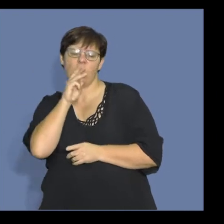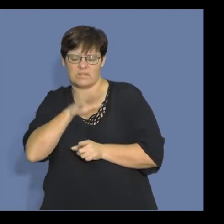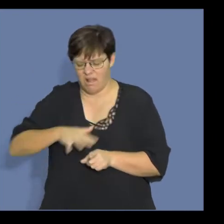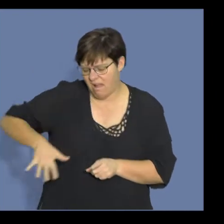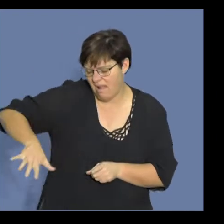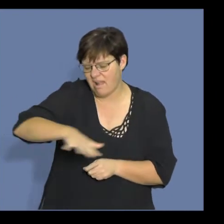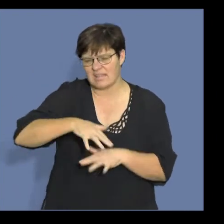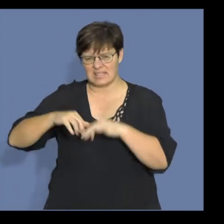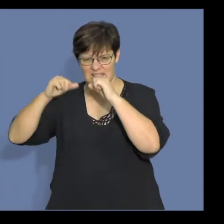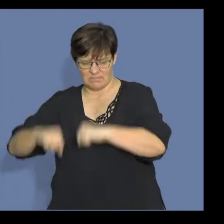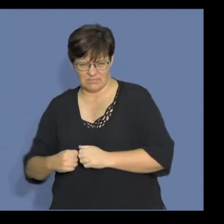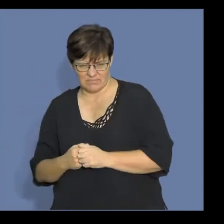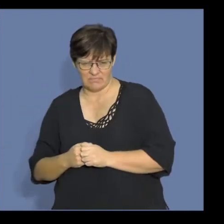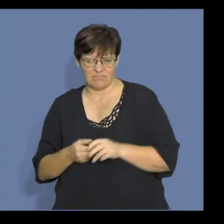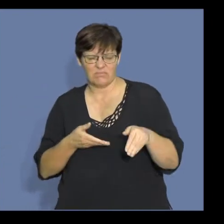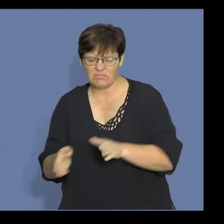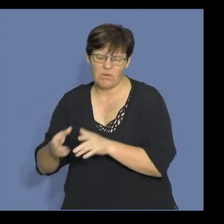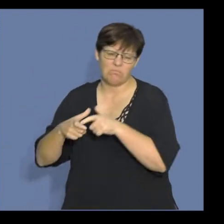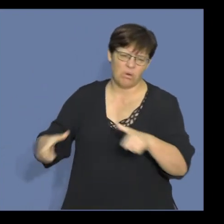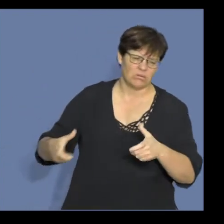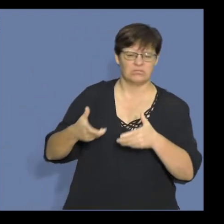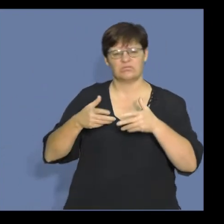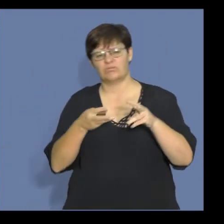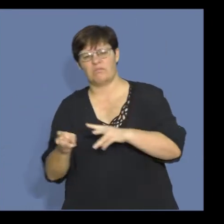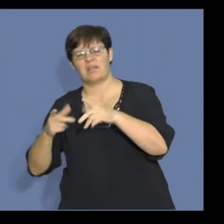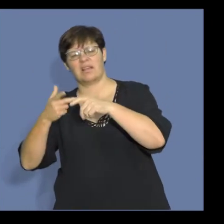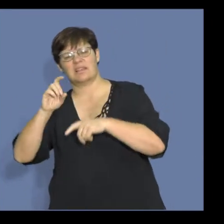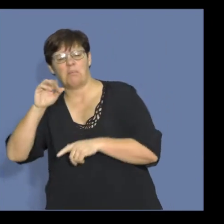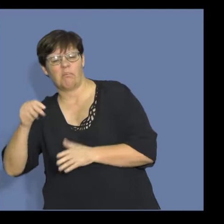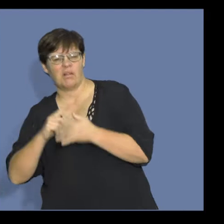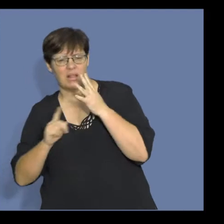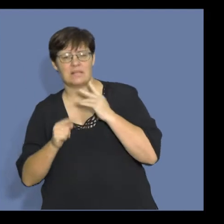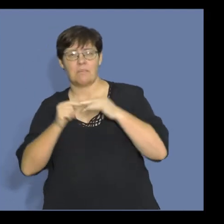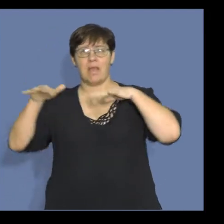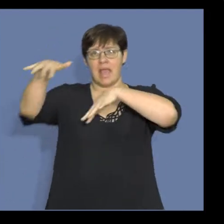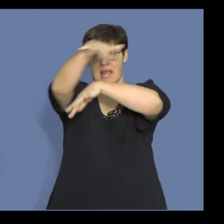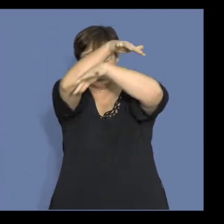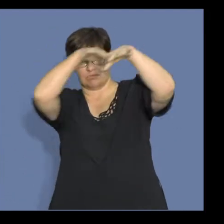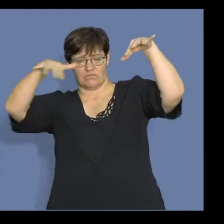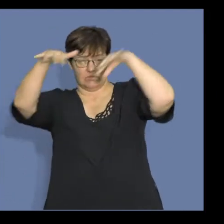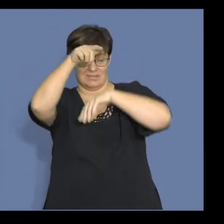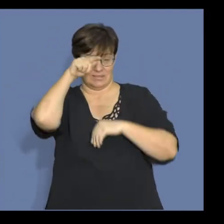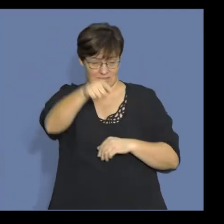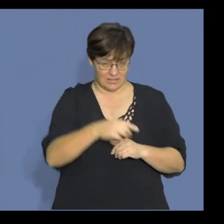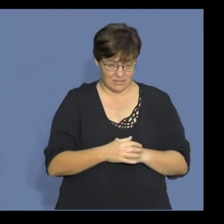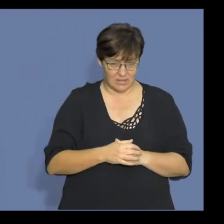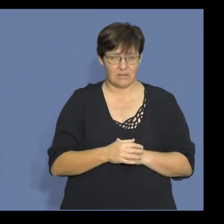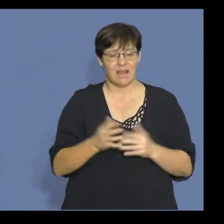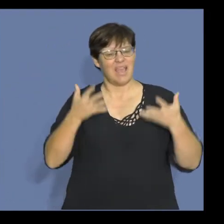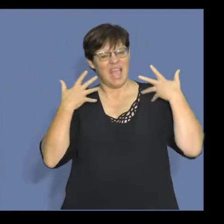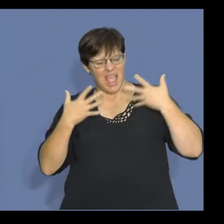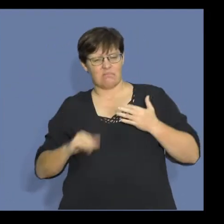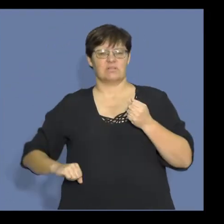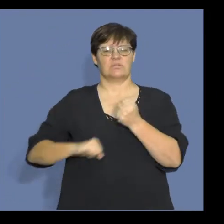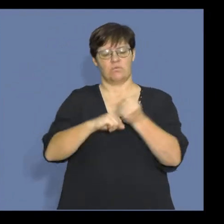water systems, so the rivers, lakes, ponds, streams, dams, as well as the atmosphere and the air that supports life.